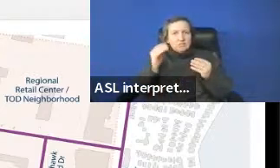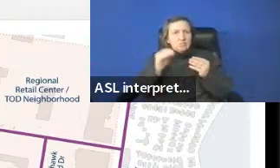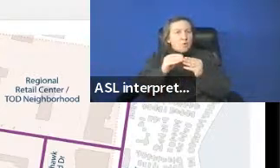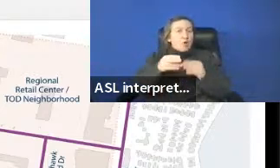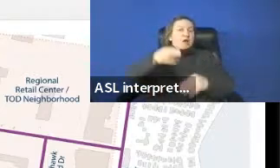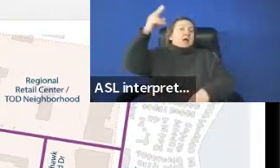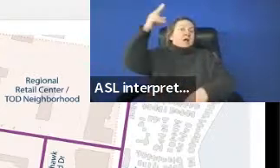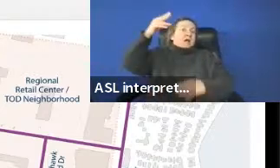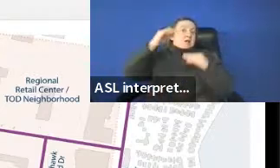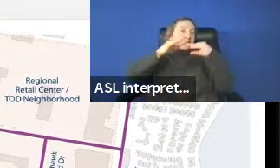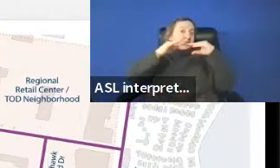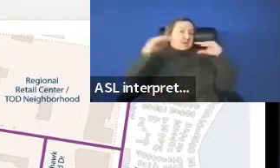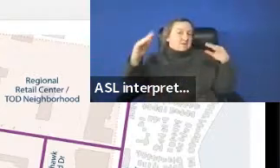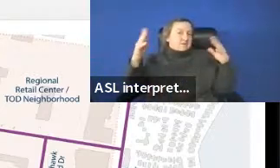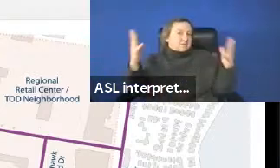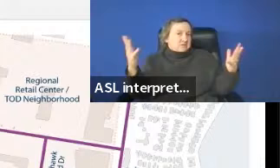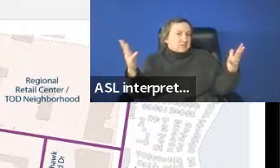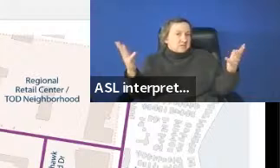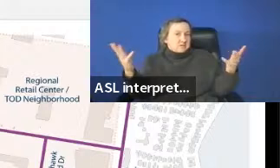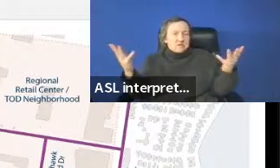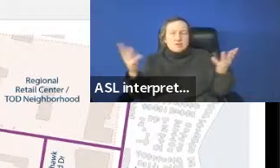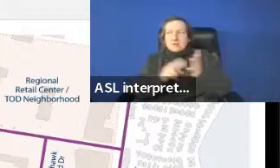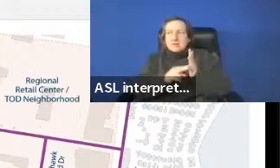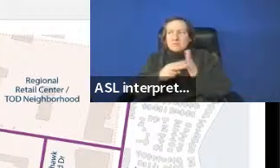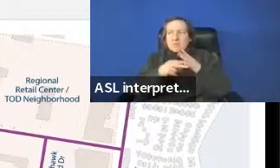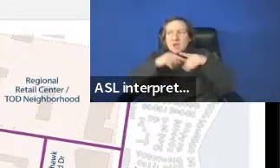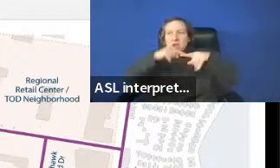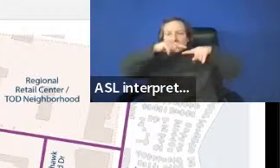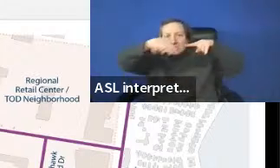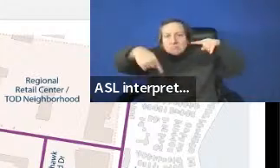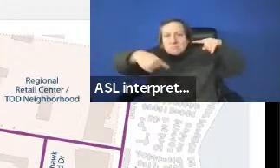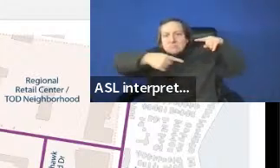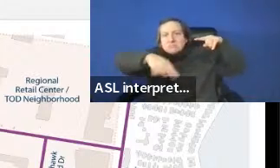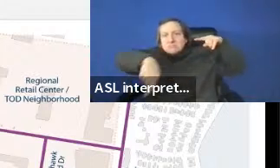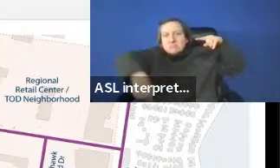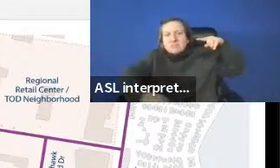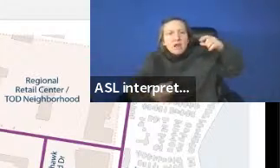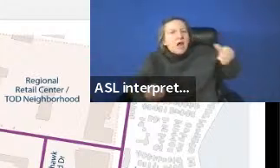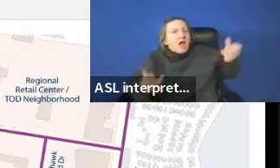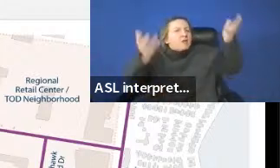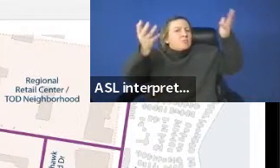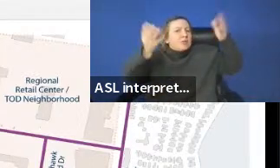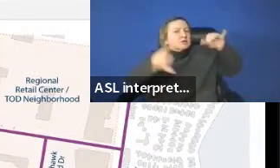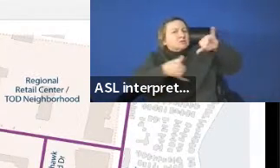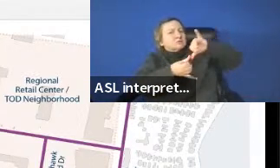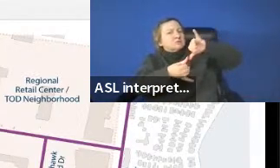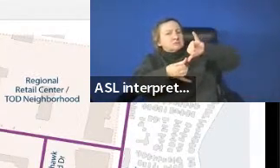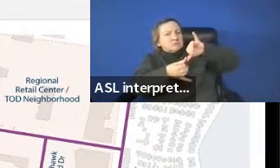level, and I'm trying to understand what is that descent? What are we talking about there?